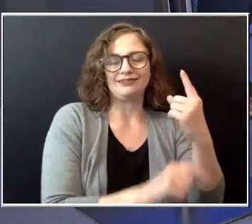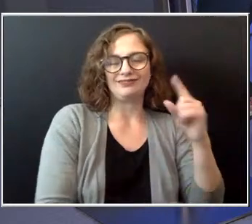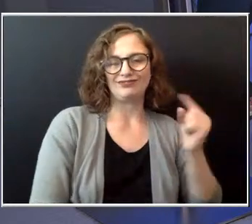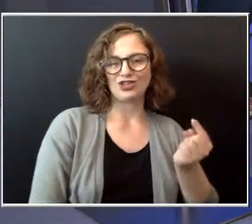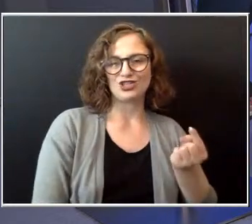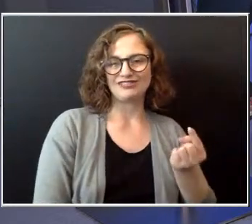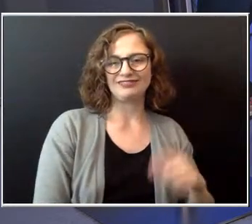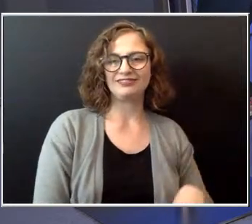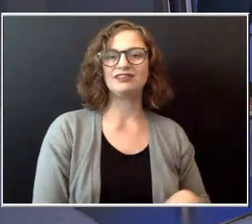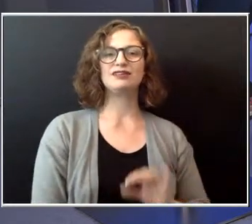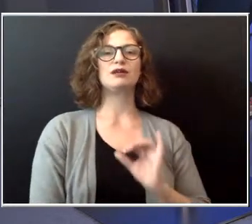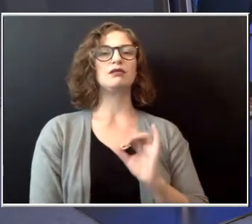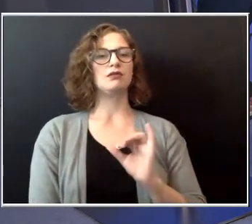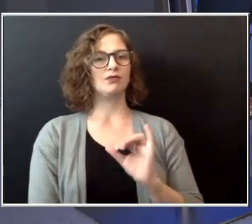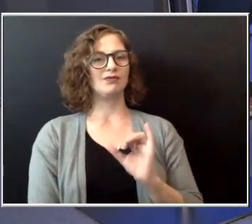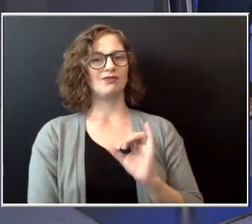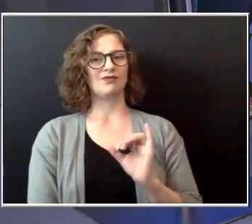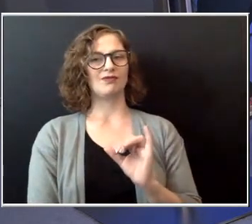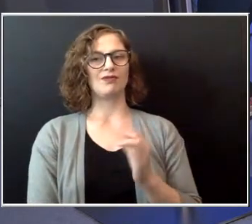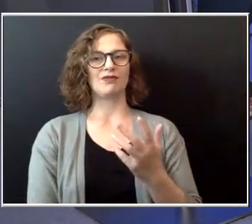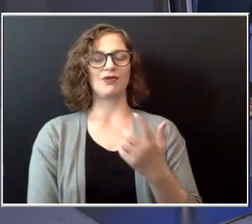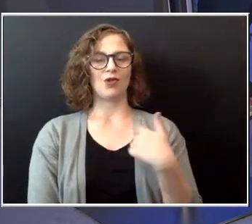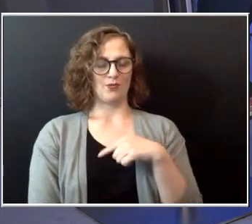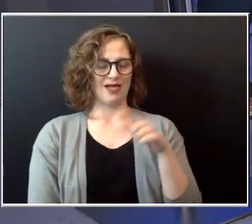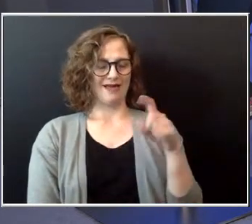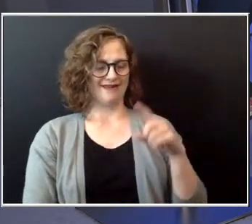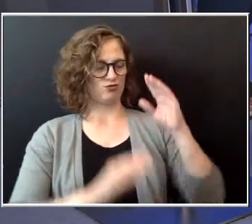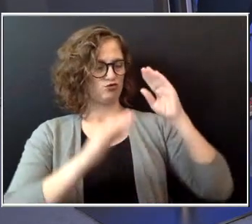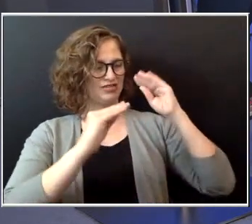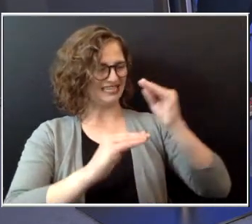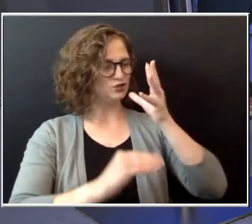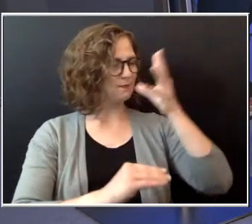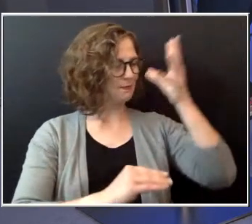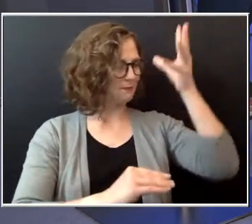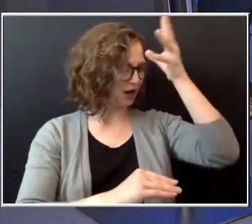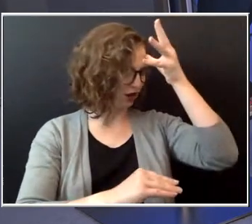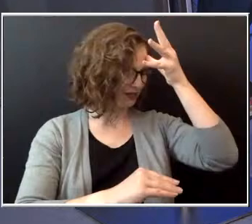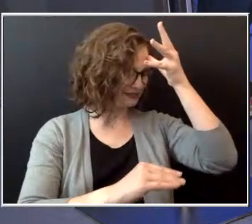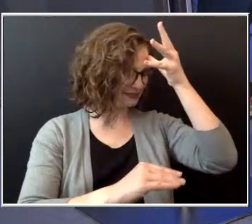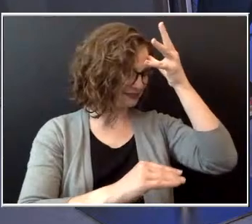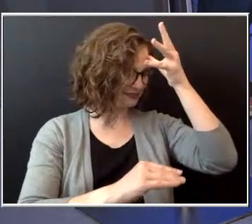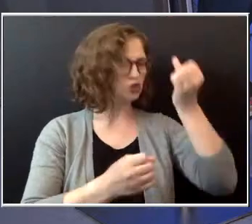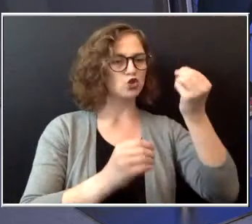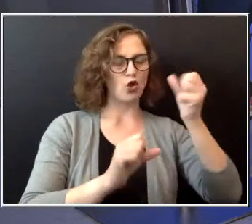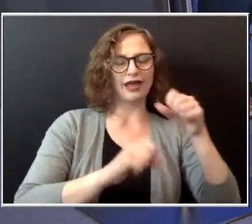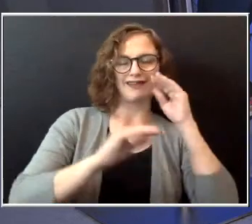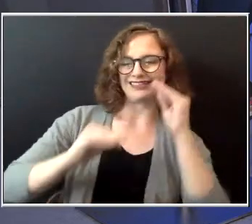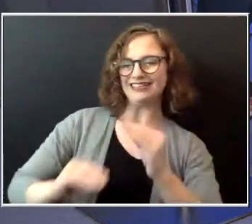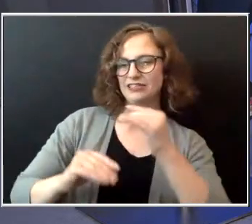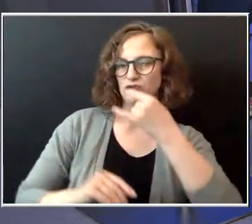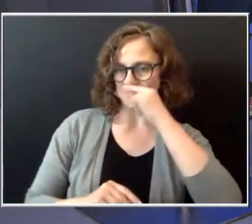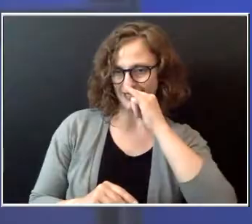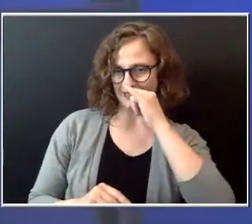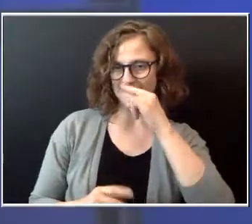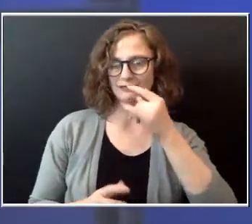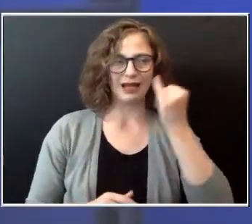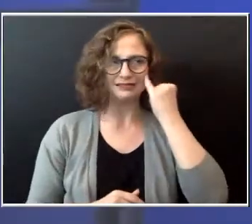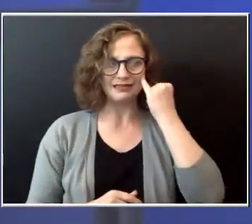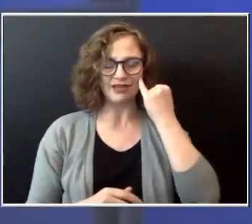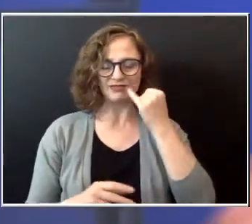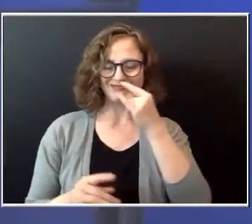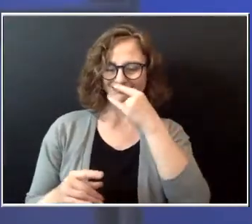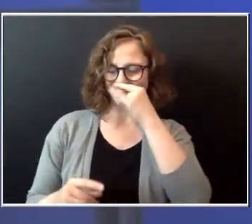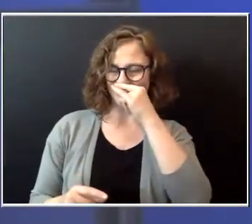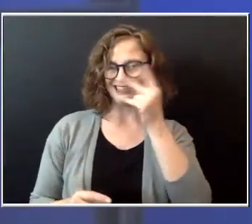we got to teach the parents to teach the kids. Yes. And if they're not going to, then the kids won't do it either. Yeah, and the teaching is not just teaching;